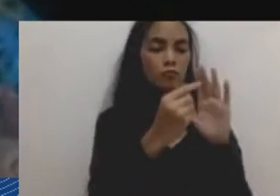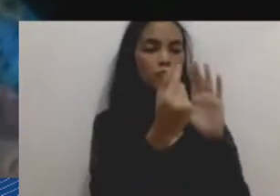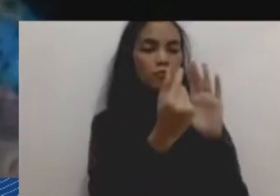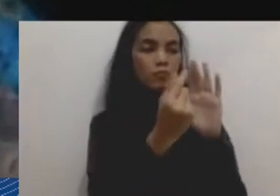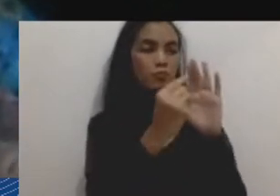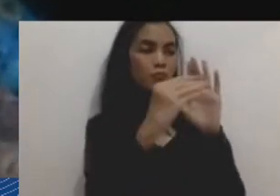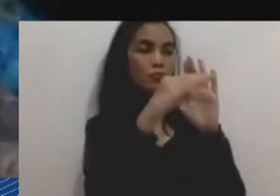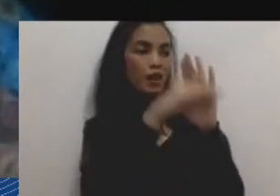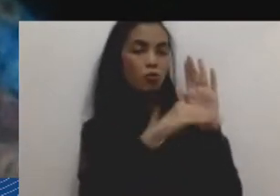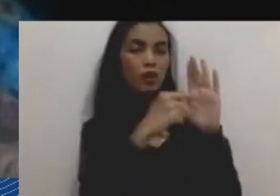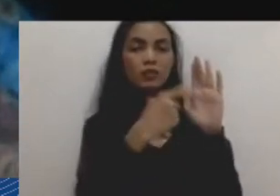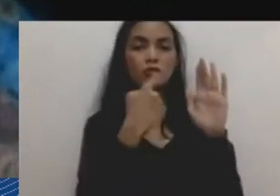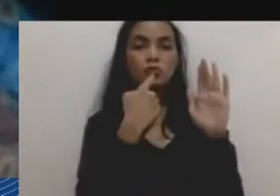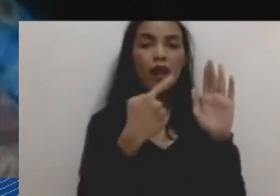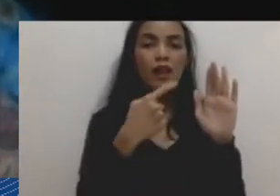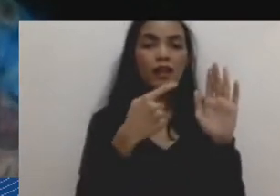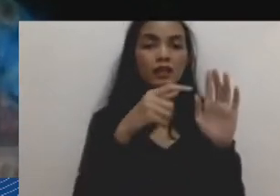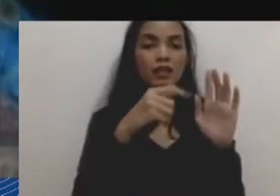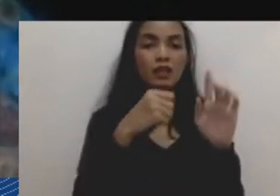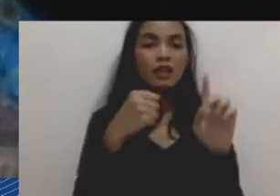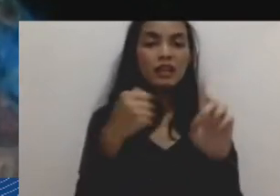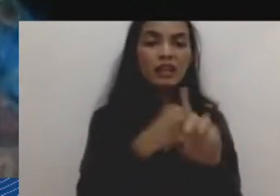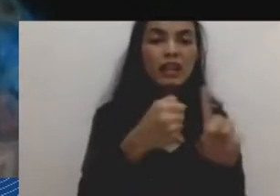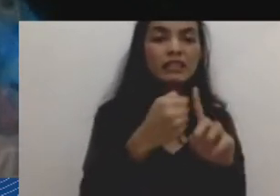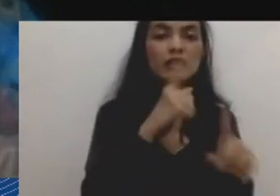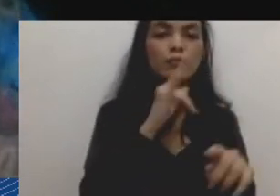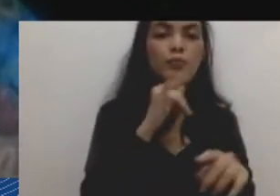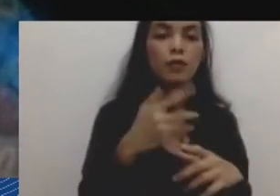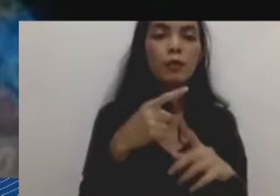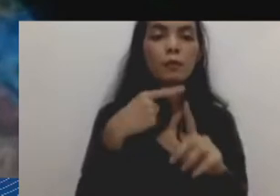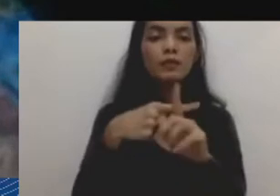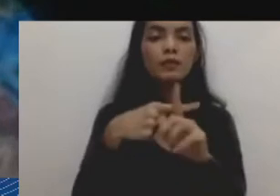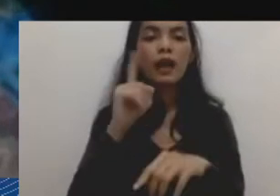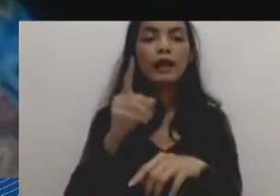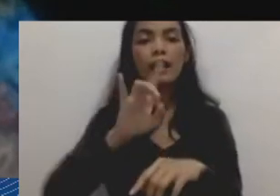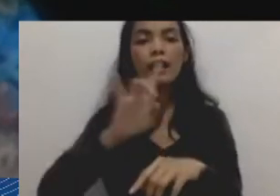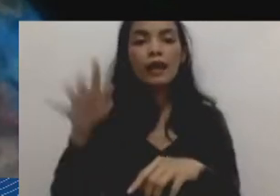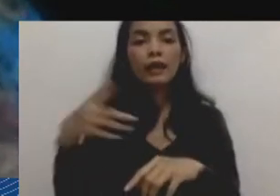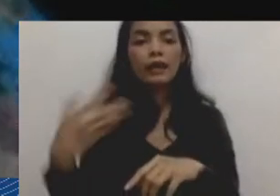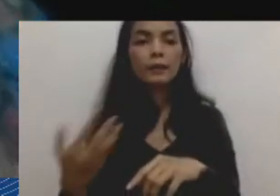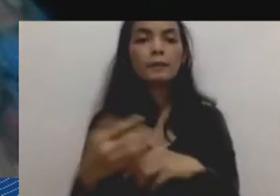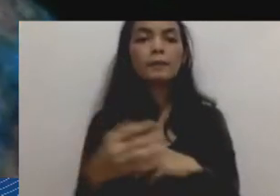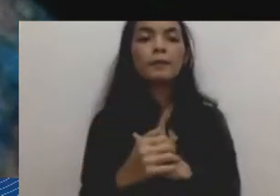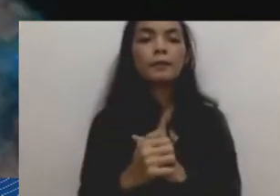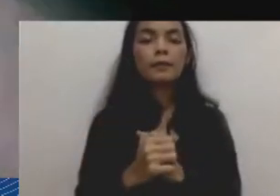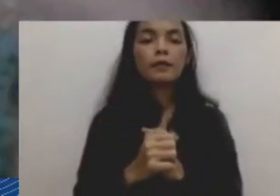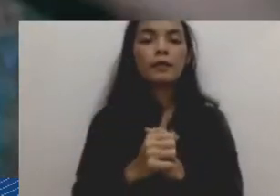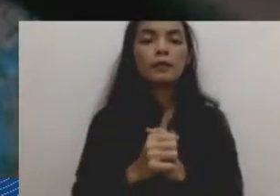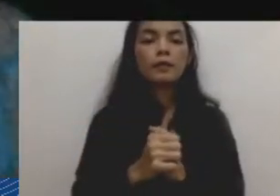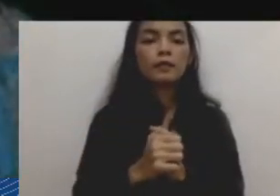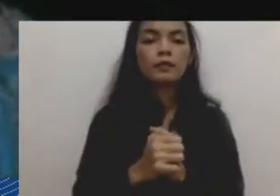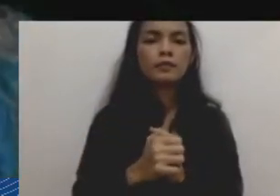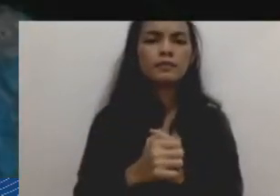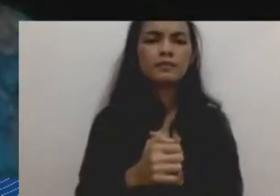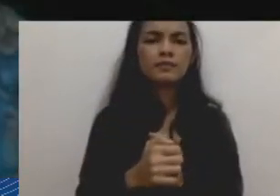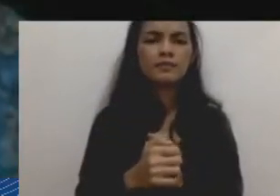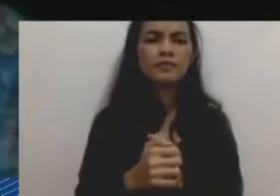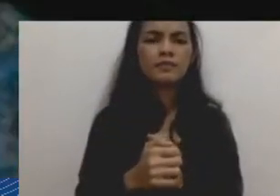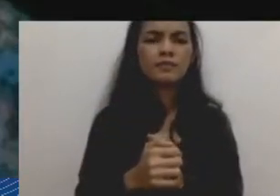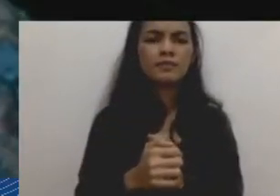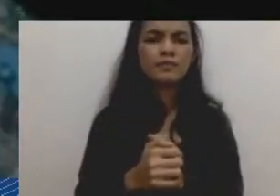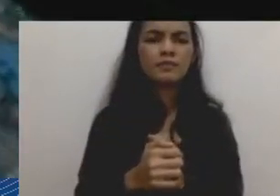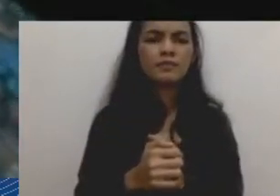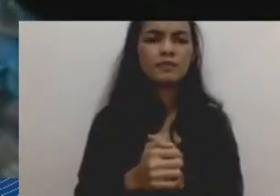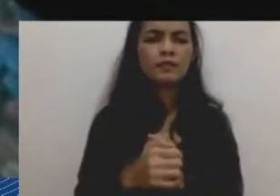now, because we have one more function from the president, which is the referral, Ministry of